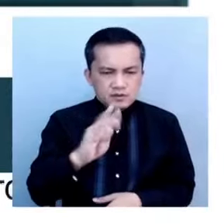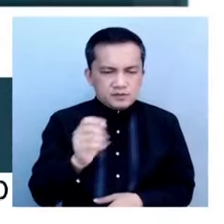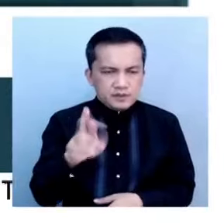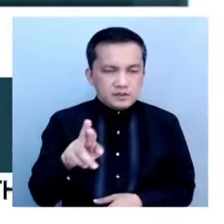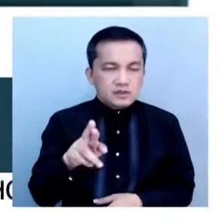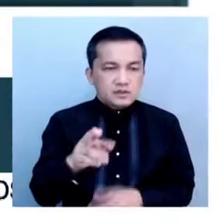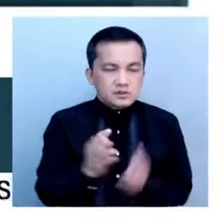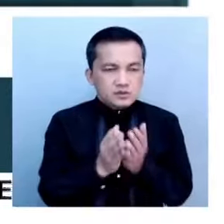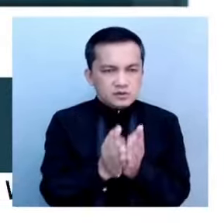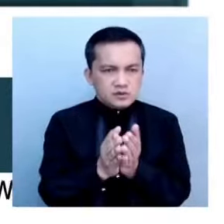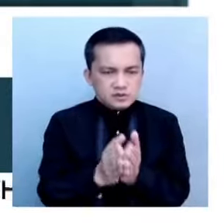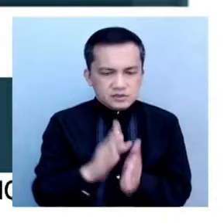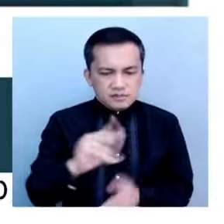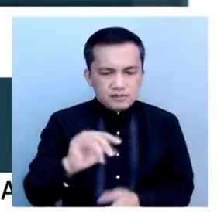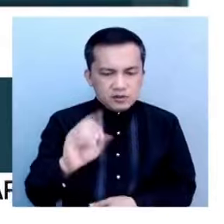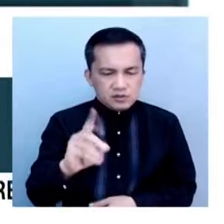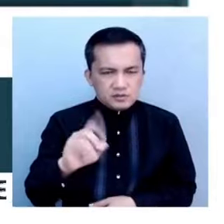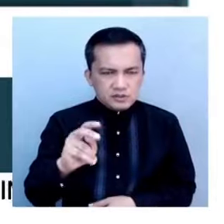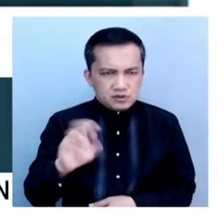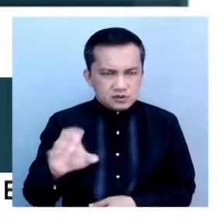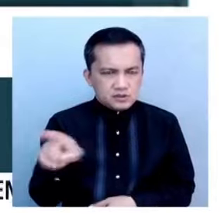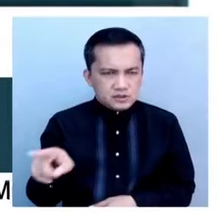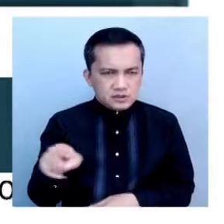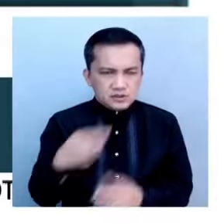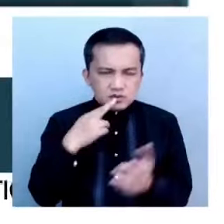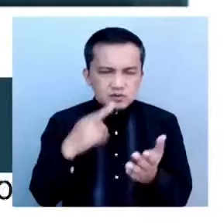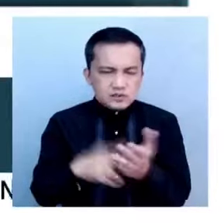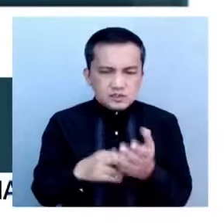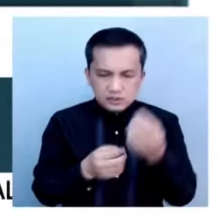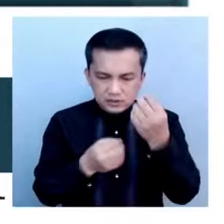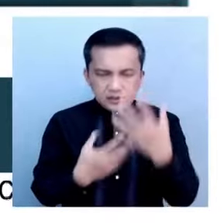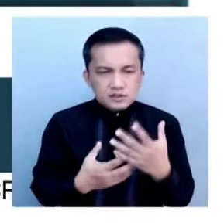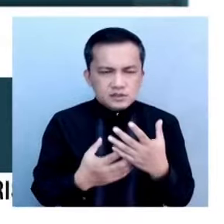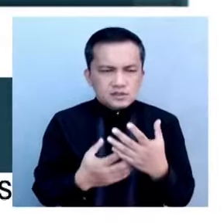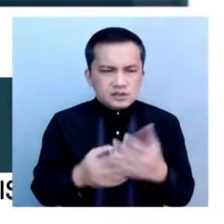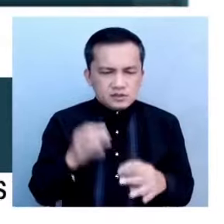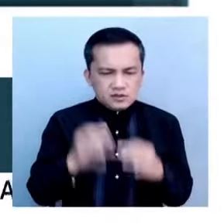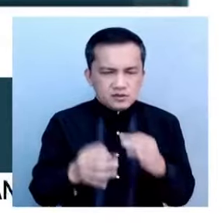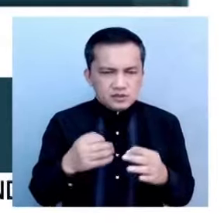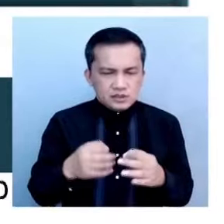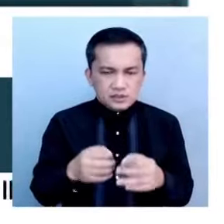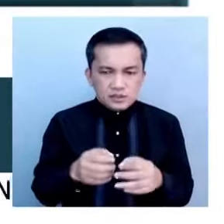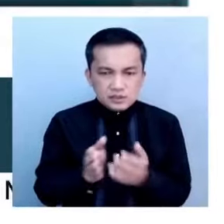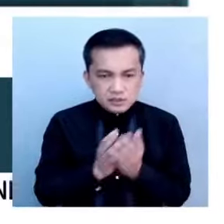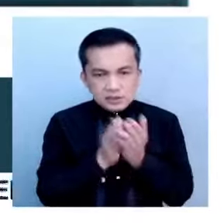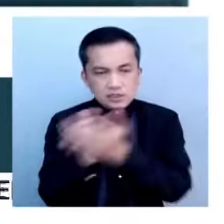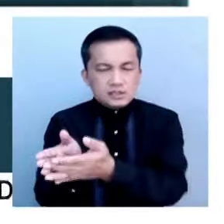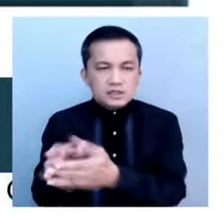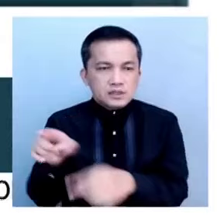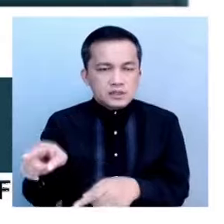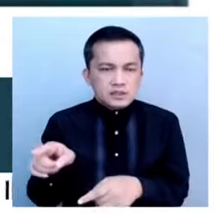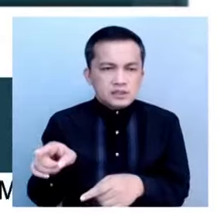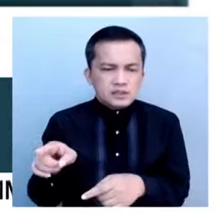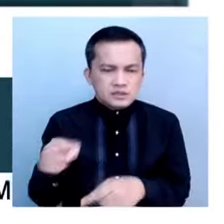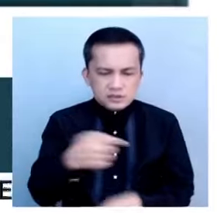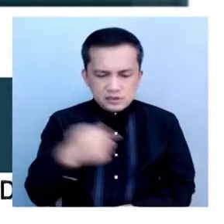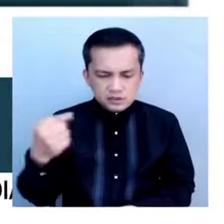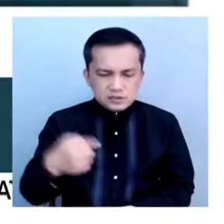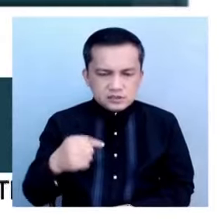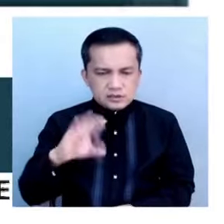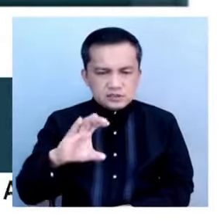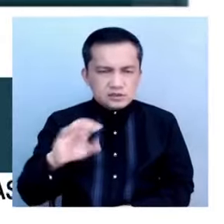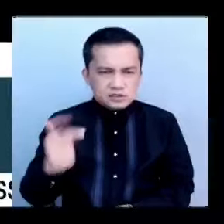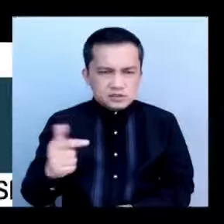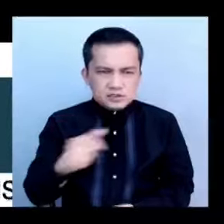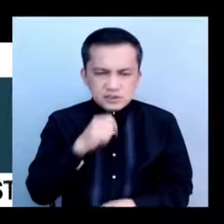in Bajo de Masinloc, because they even reported to us that if we are there, then the Chinese Coast Guard will not board